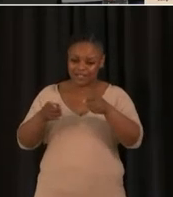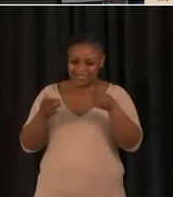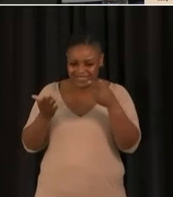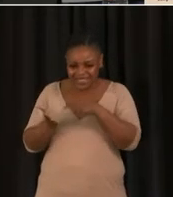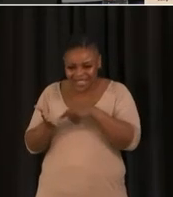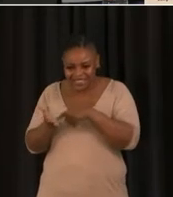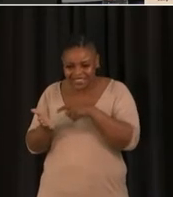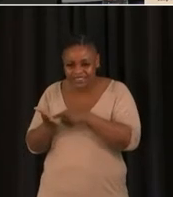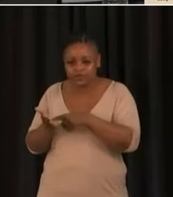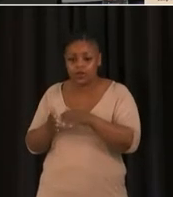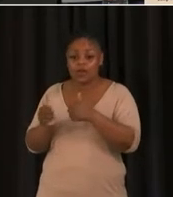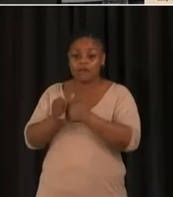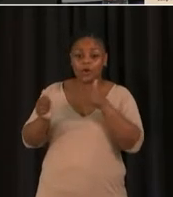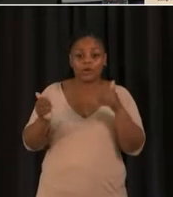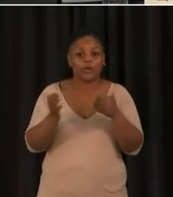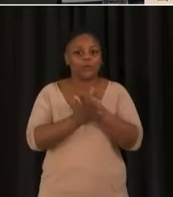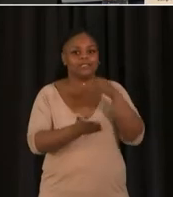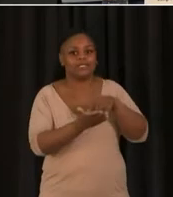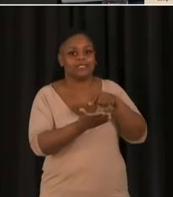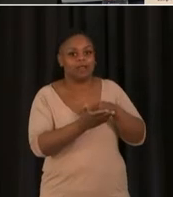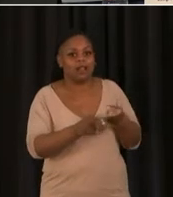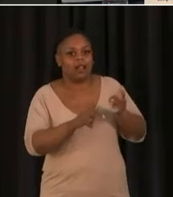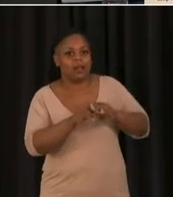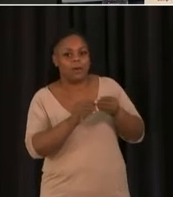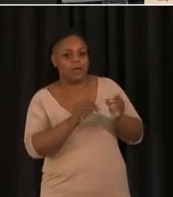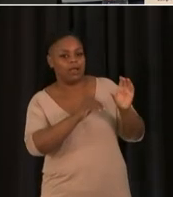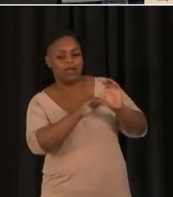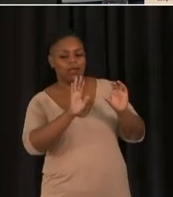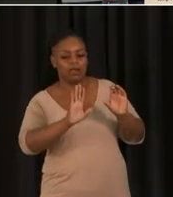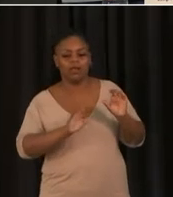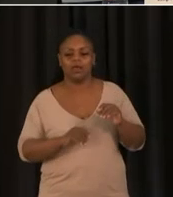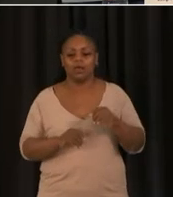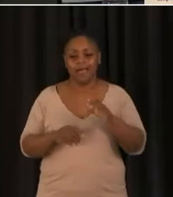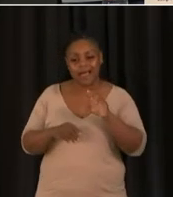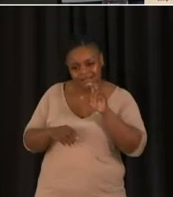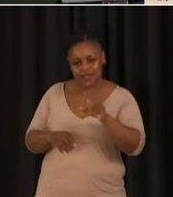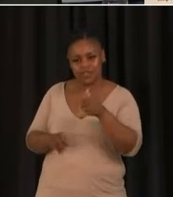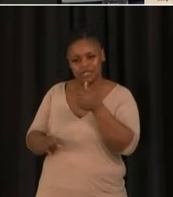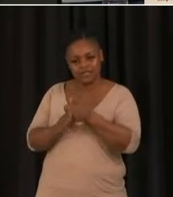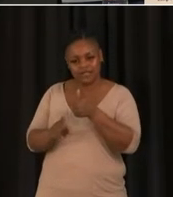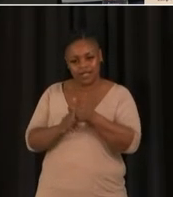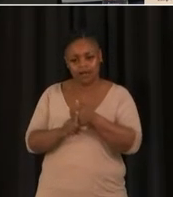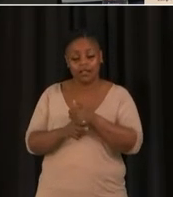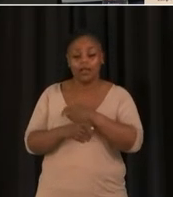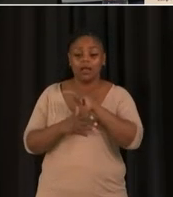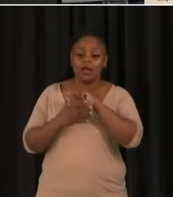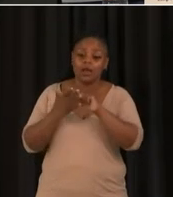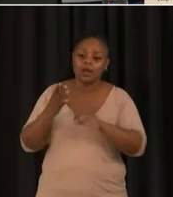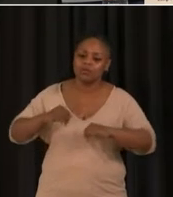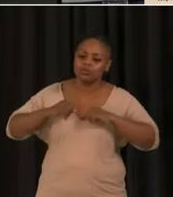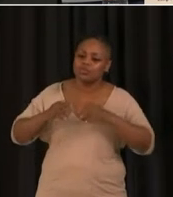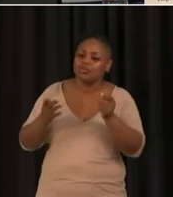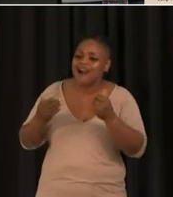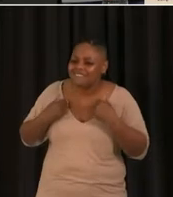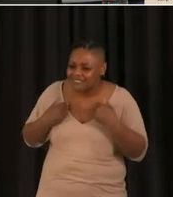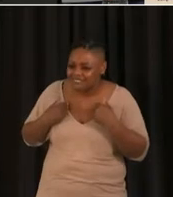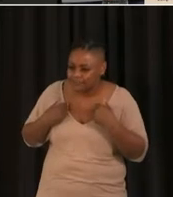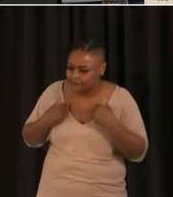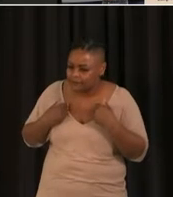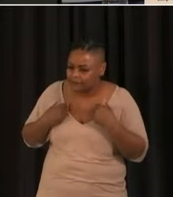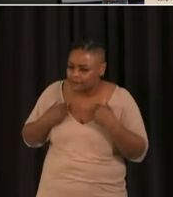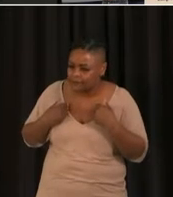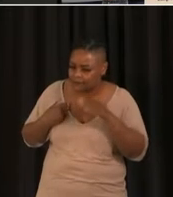While we know it's very tough to manage your money in an emergency, there are a couple of steps and a couple of things that we want to share with you so that you can